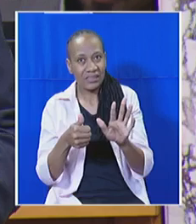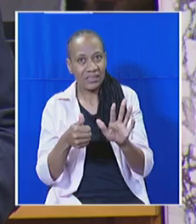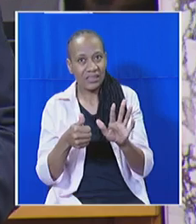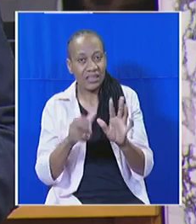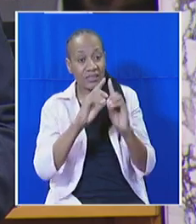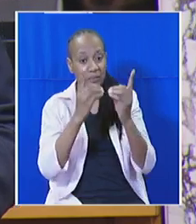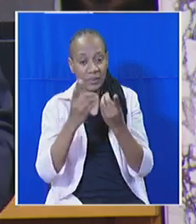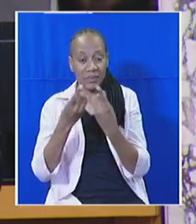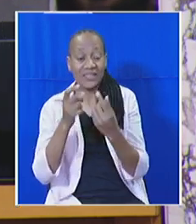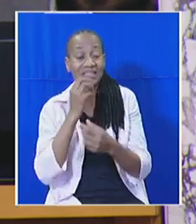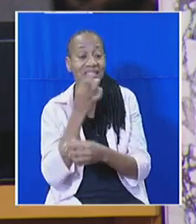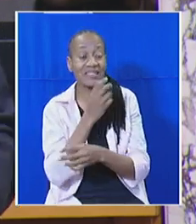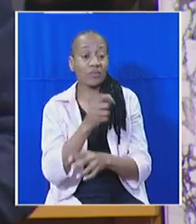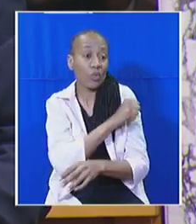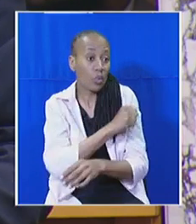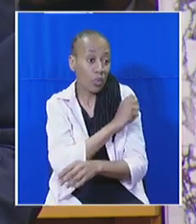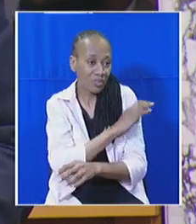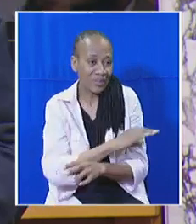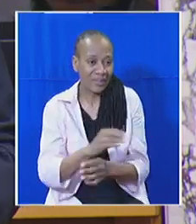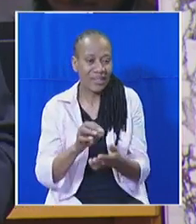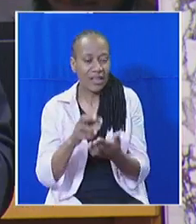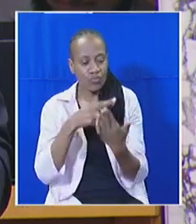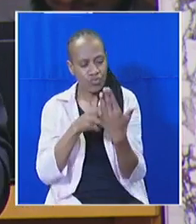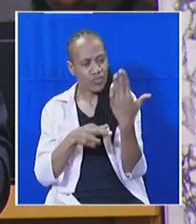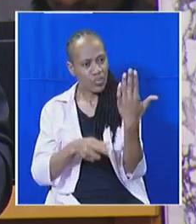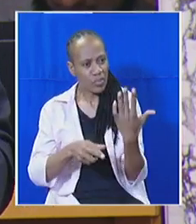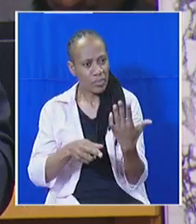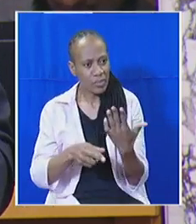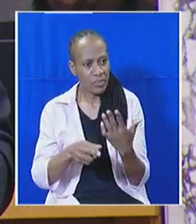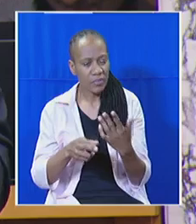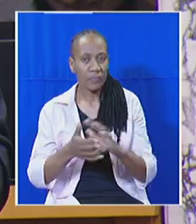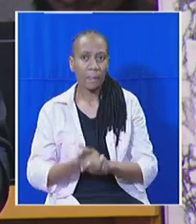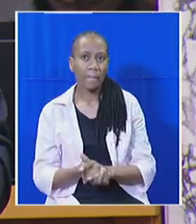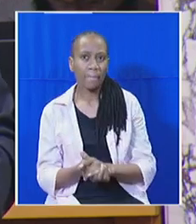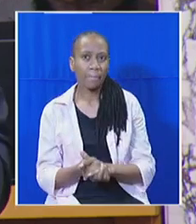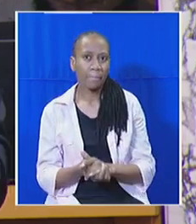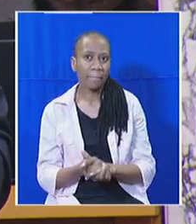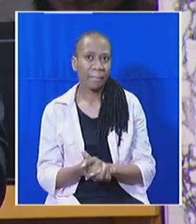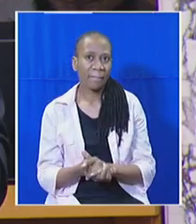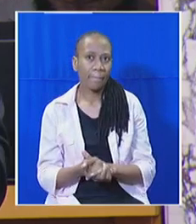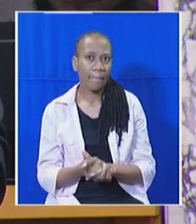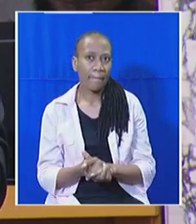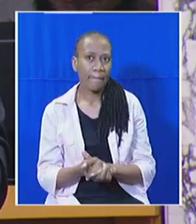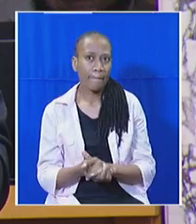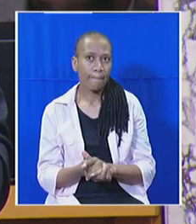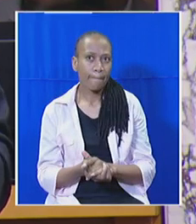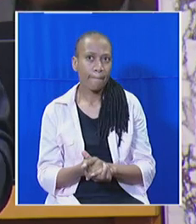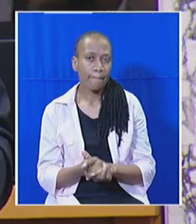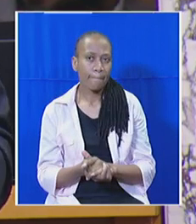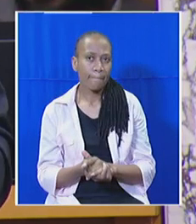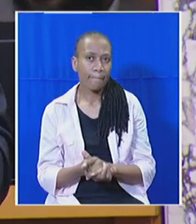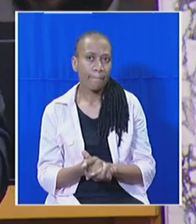findings. Now, you've said before that MECs are chosen by premiers and have therefore effectively washed your hands of their poor